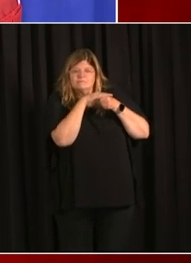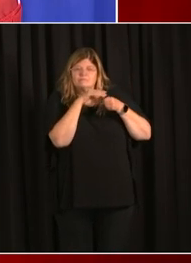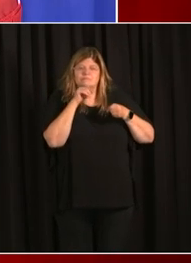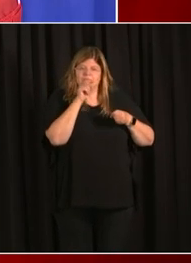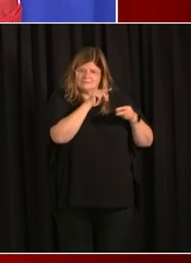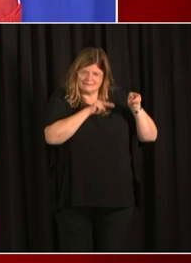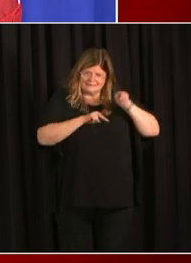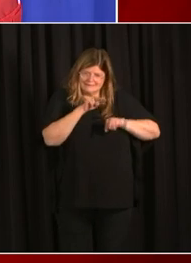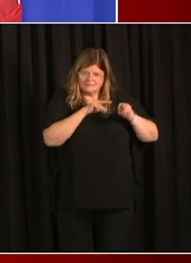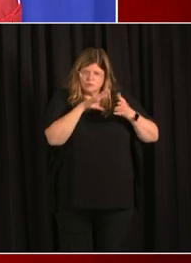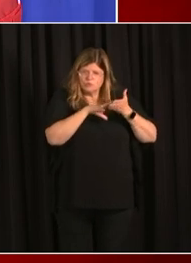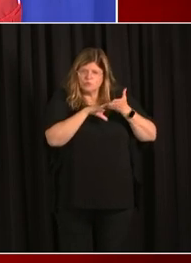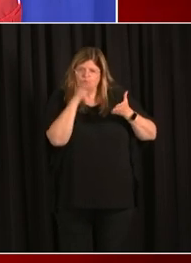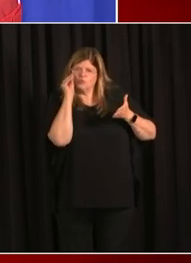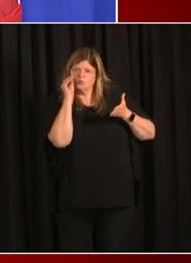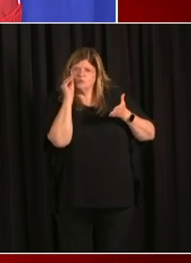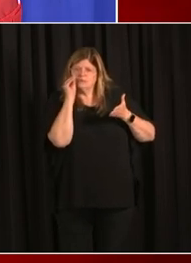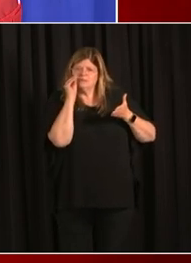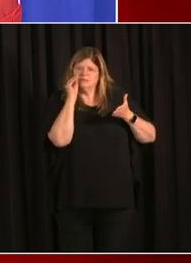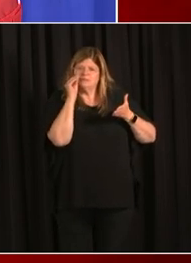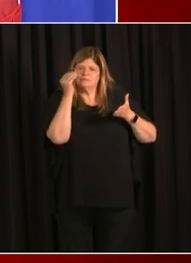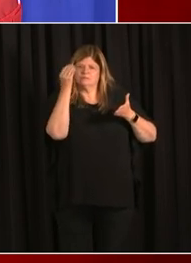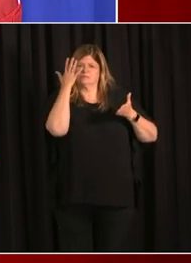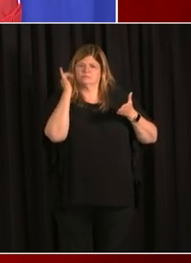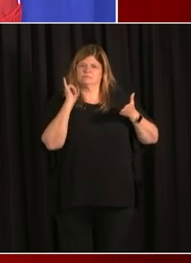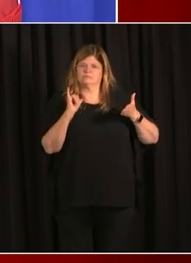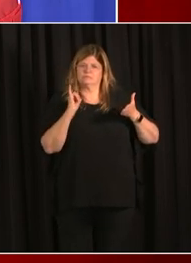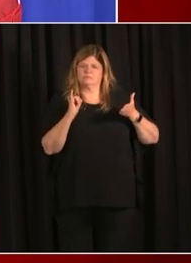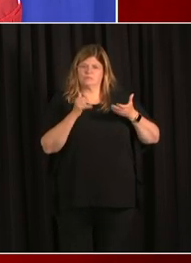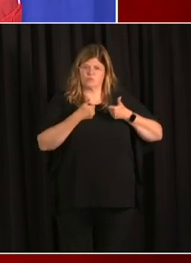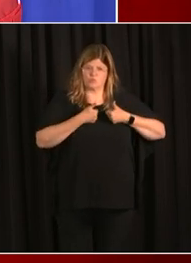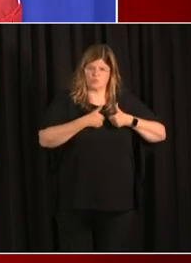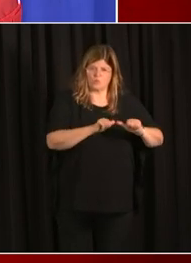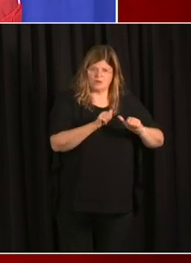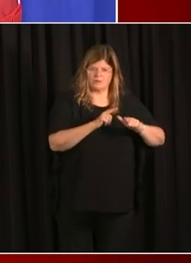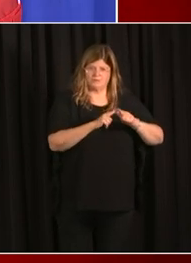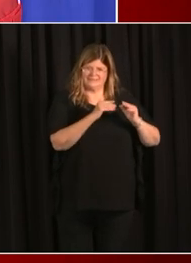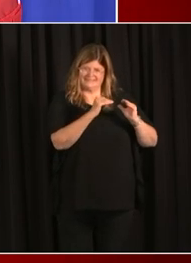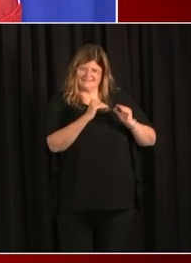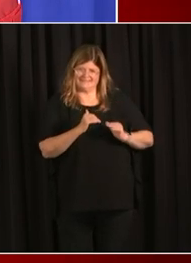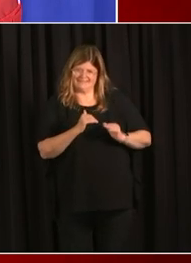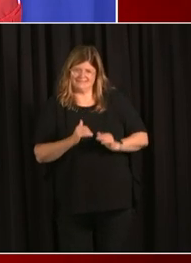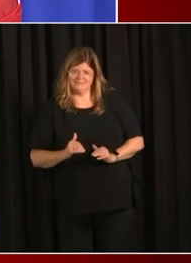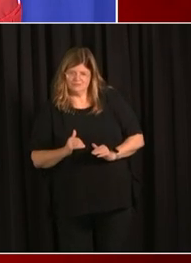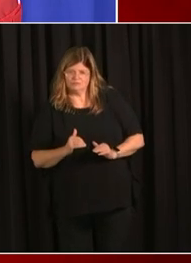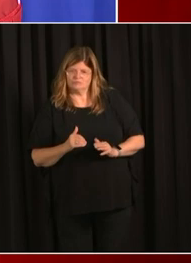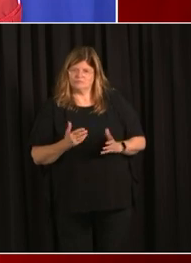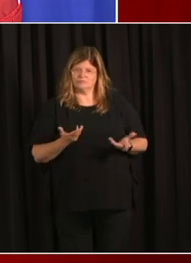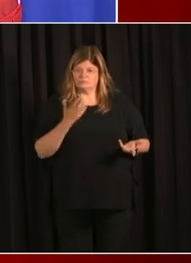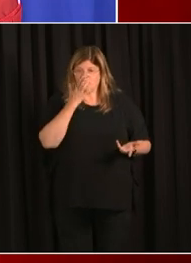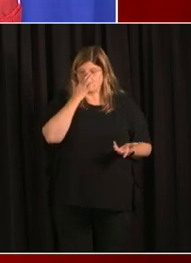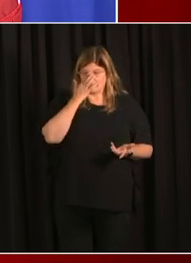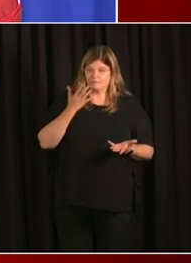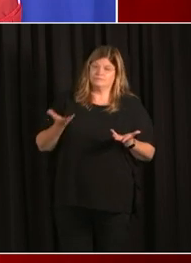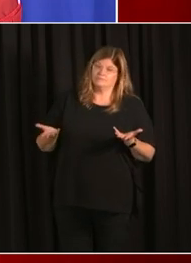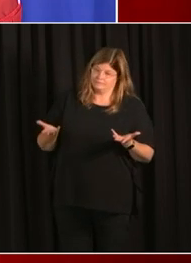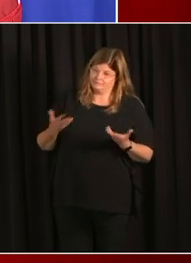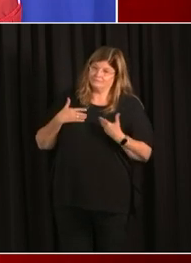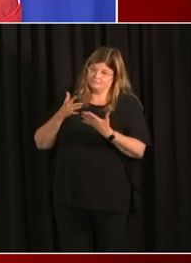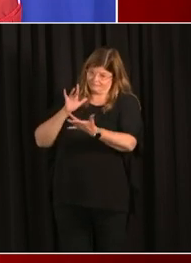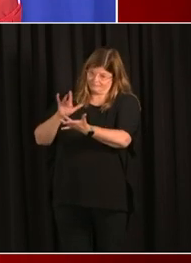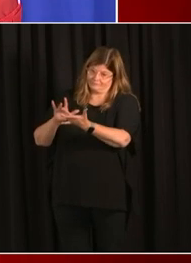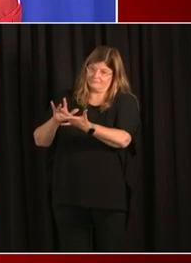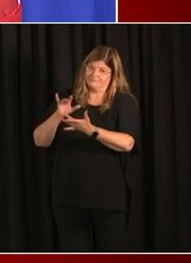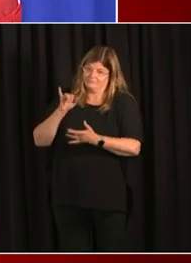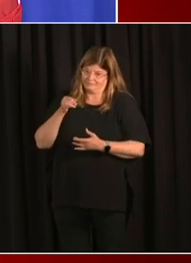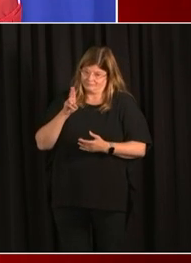trying to reach that point of going from moderate to low? We are in touch with jurisdictions all the time.